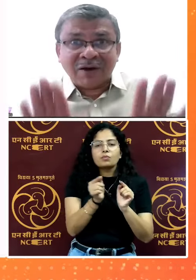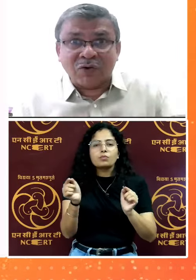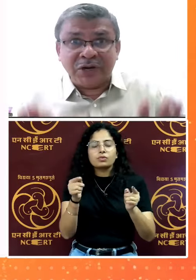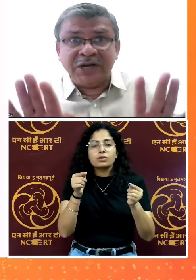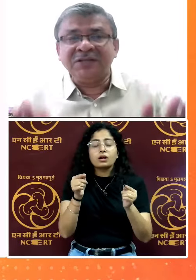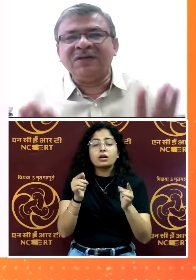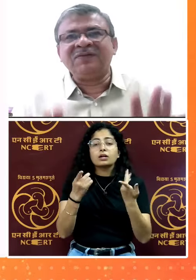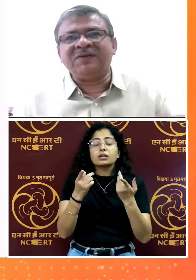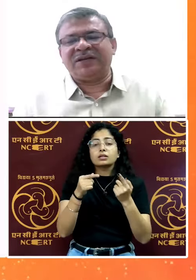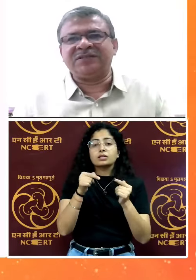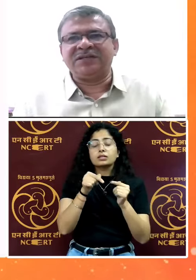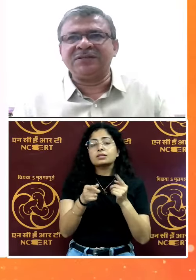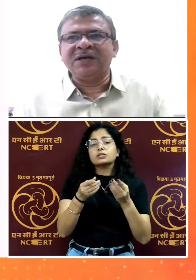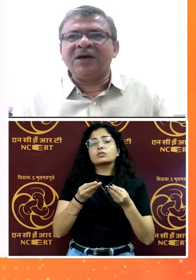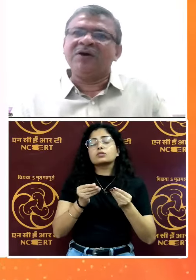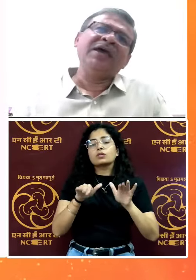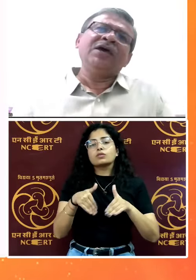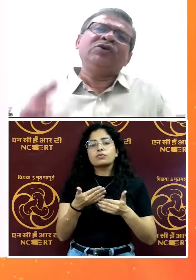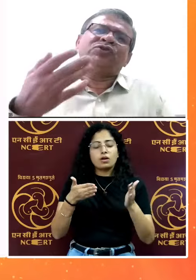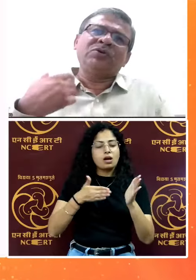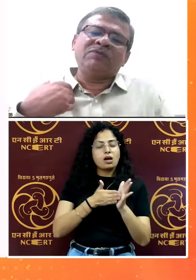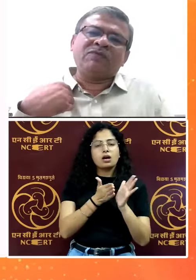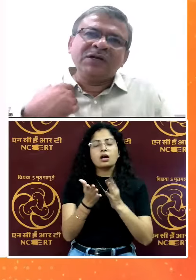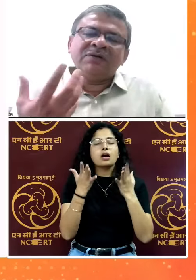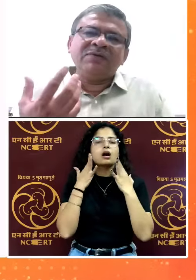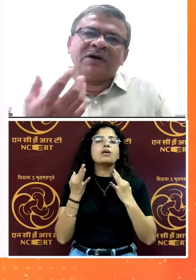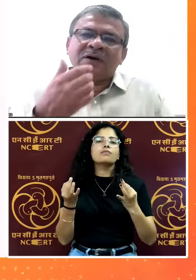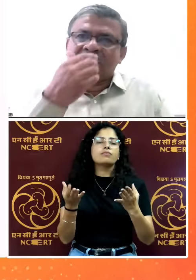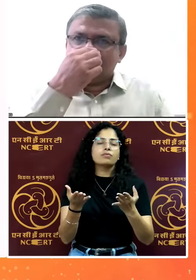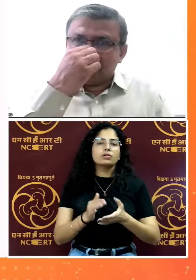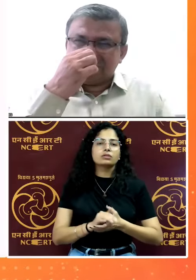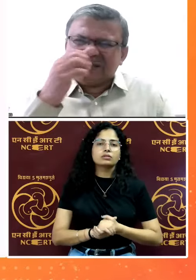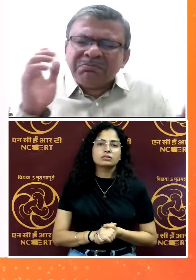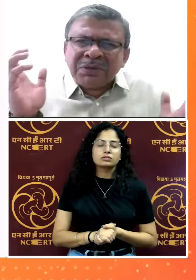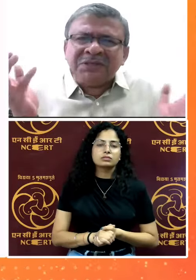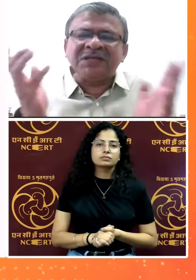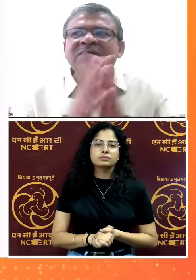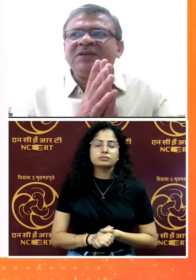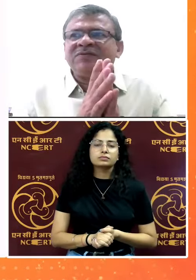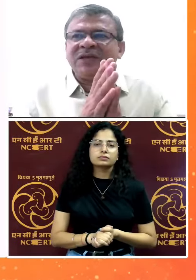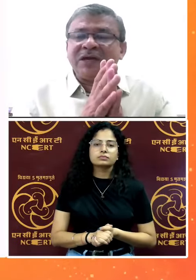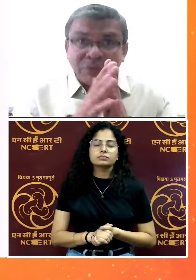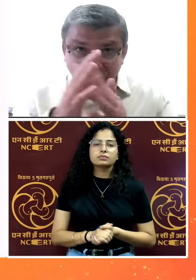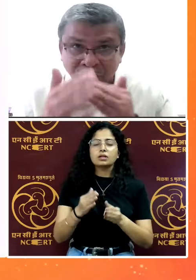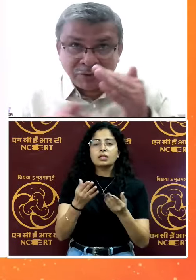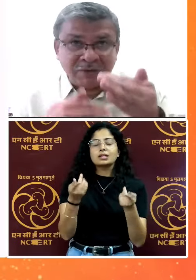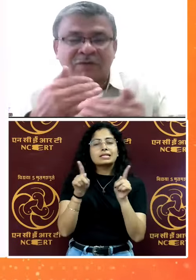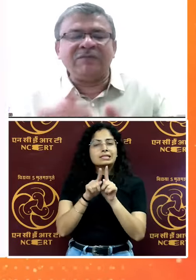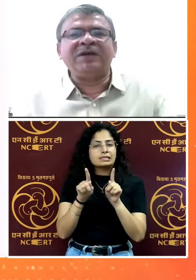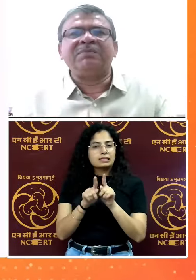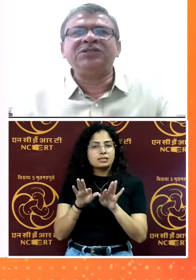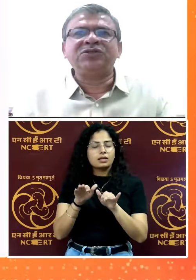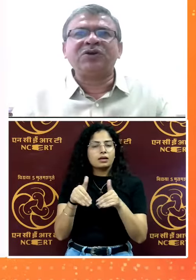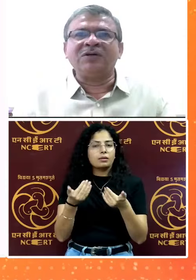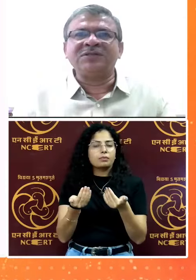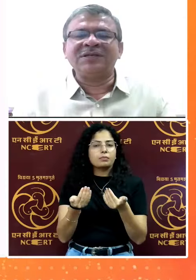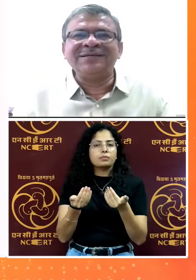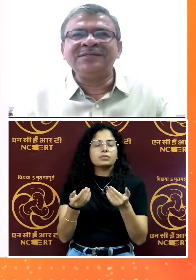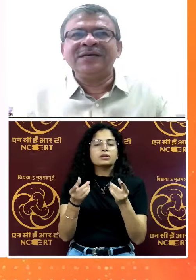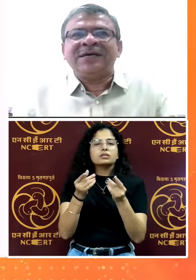by avoiding these reflections. Okay. Okay. So what simple things which we can do without involving